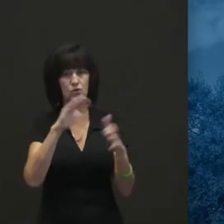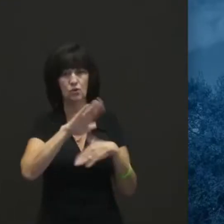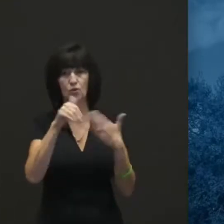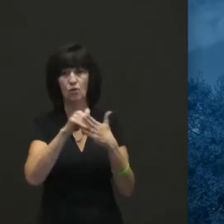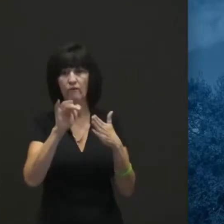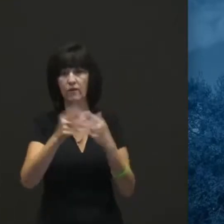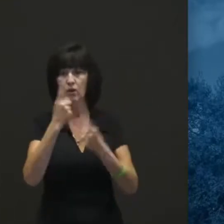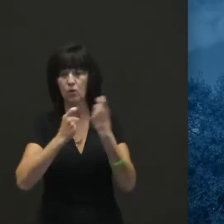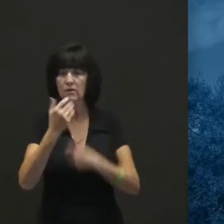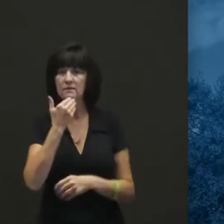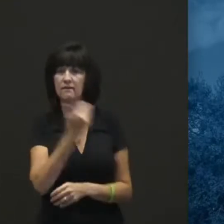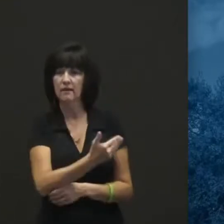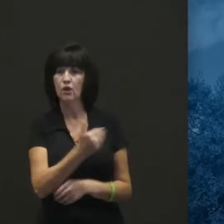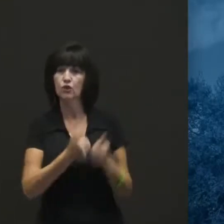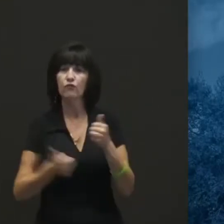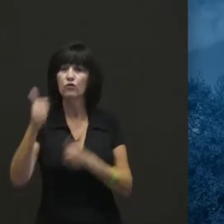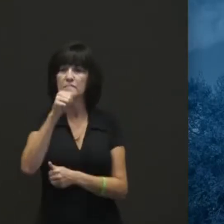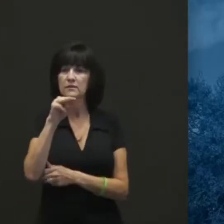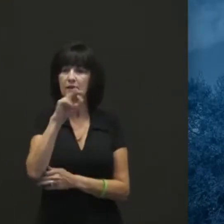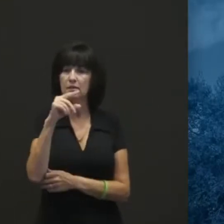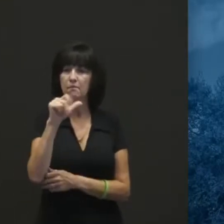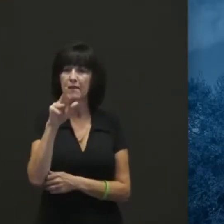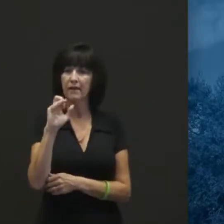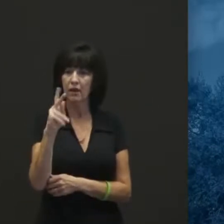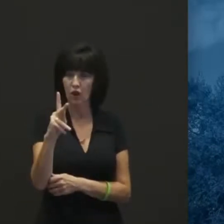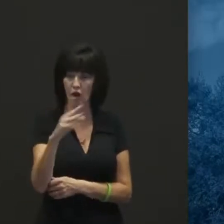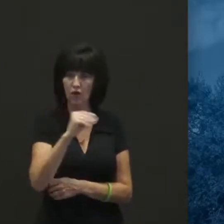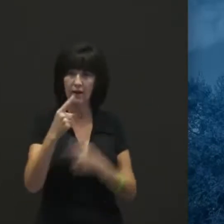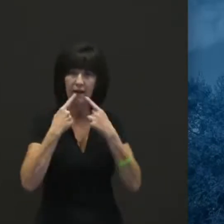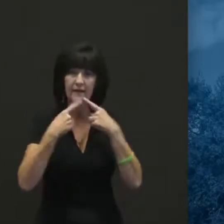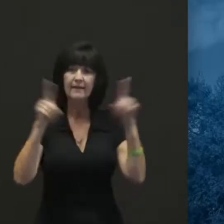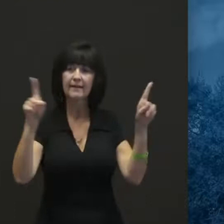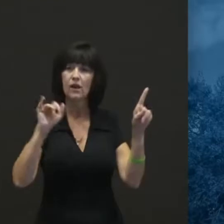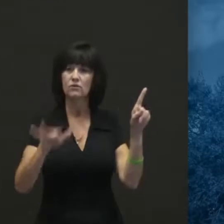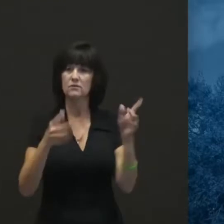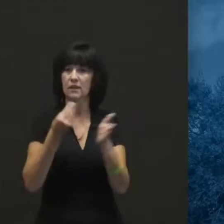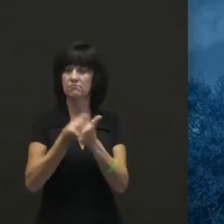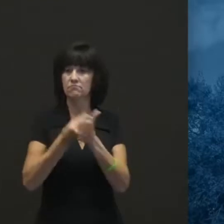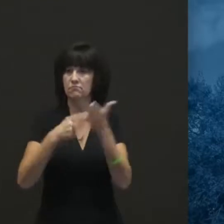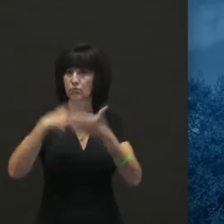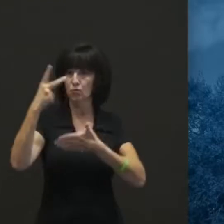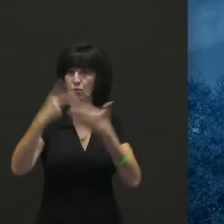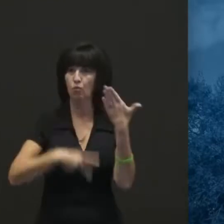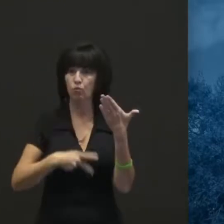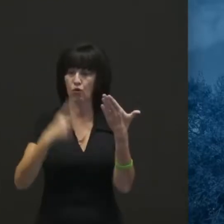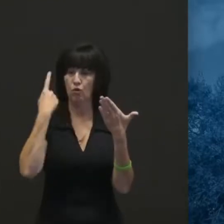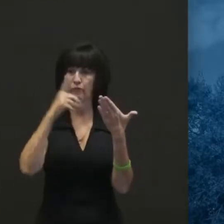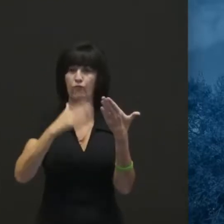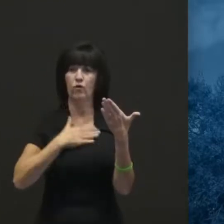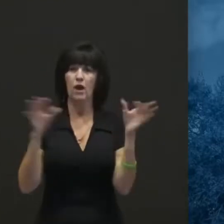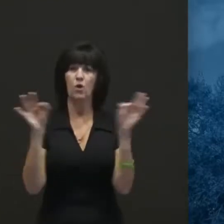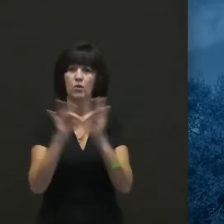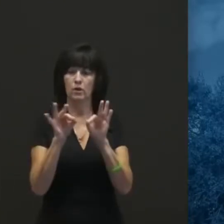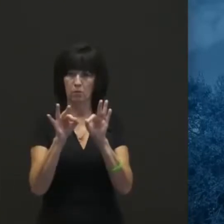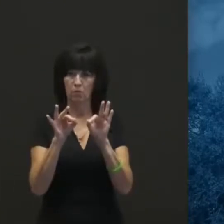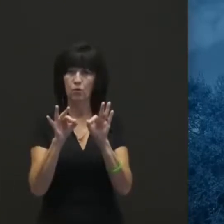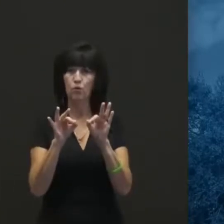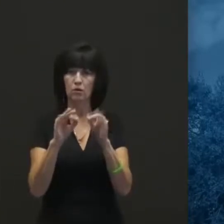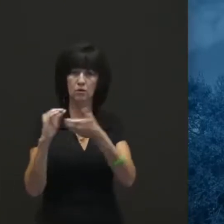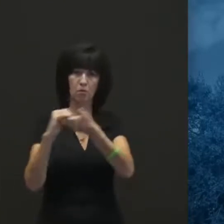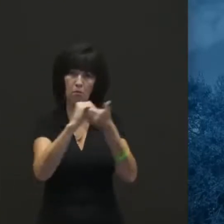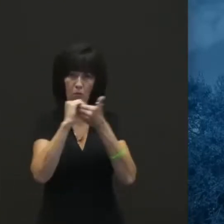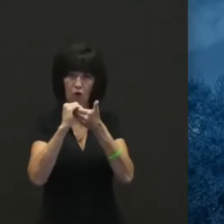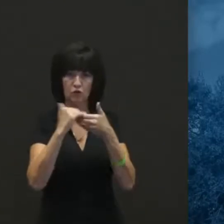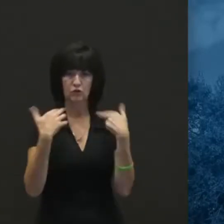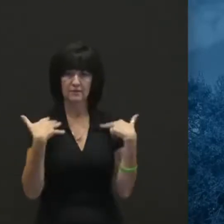work, for being with us today, and for announcing the relief funds for really our important partners, healthcare organizations and